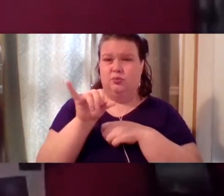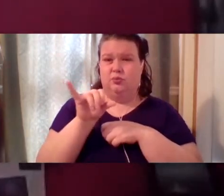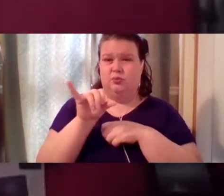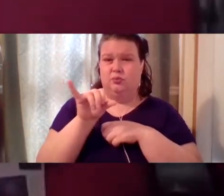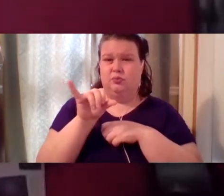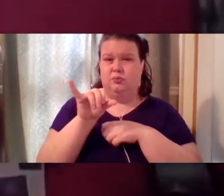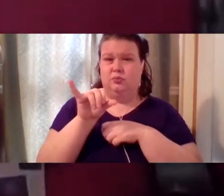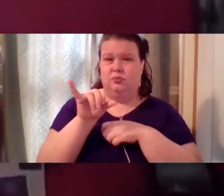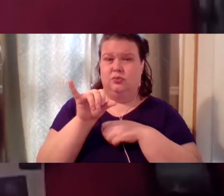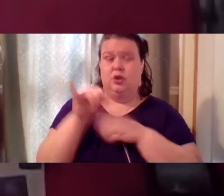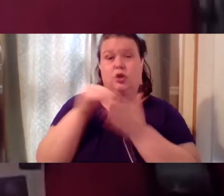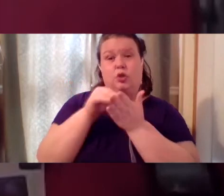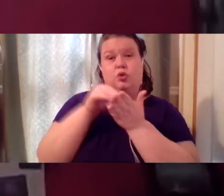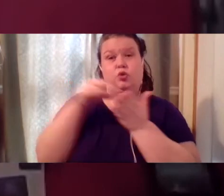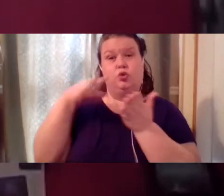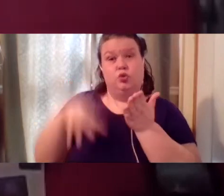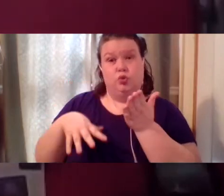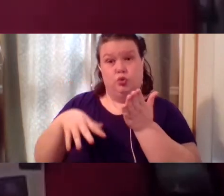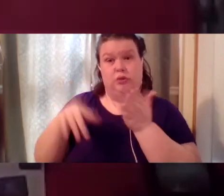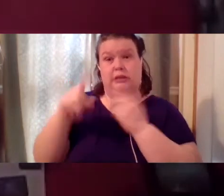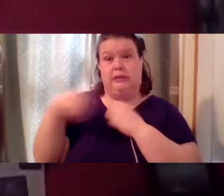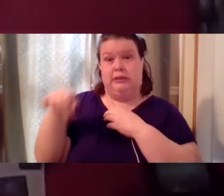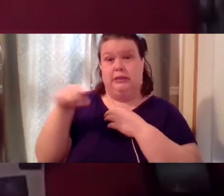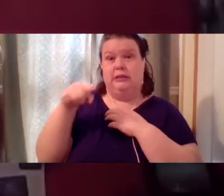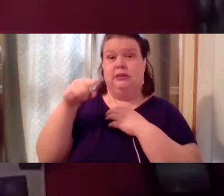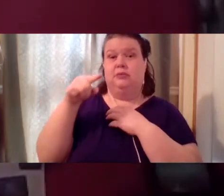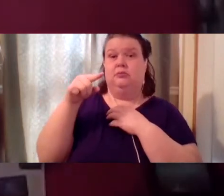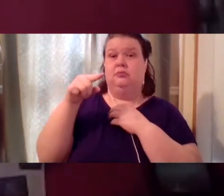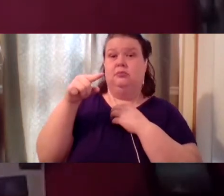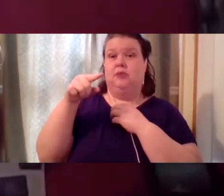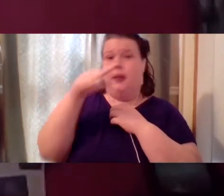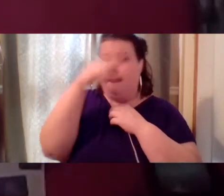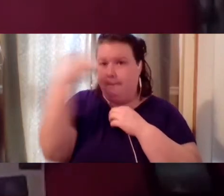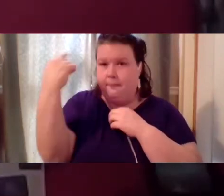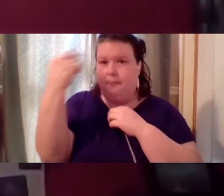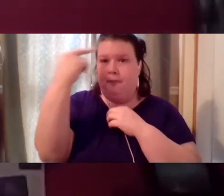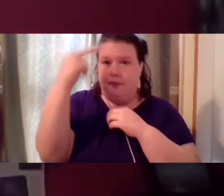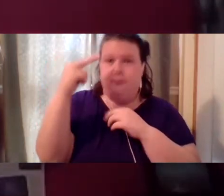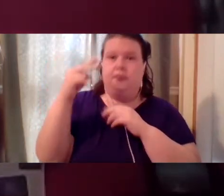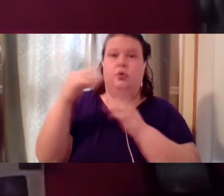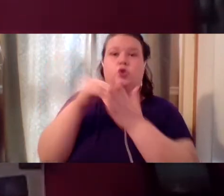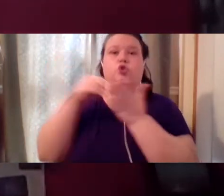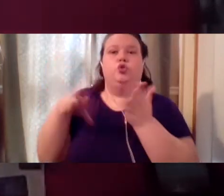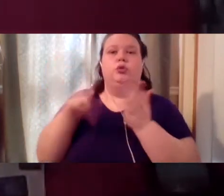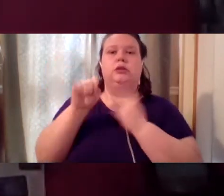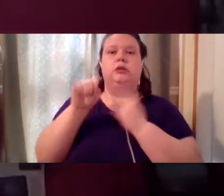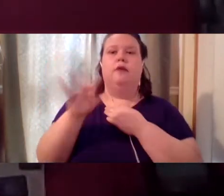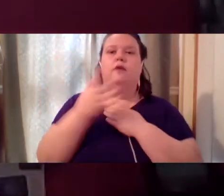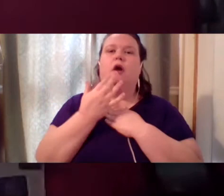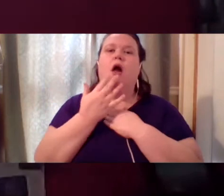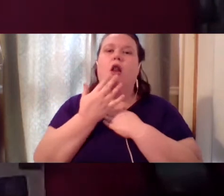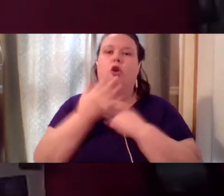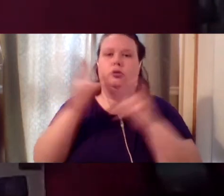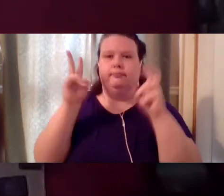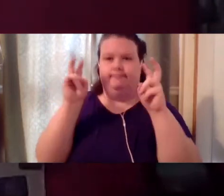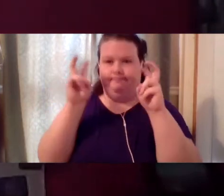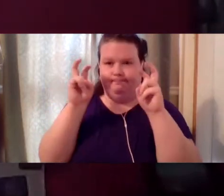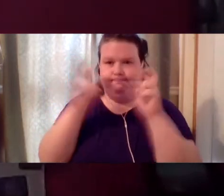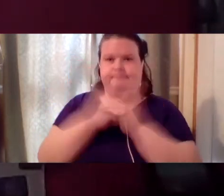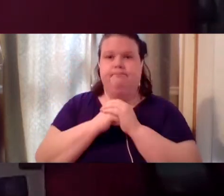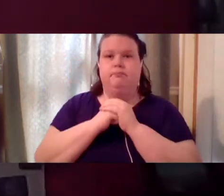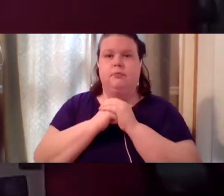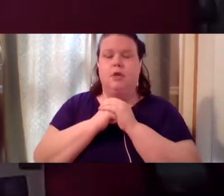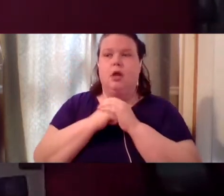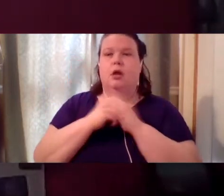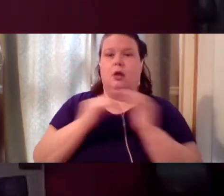students of color, of low income students. And so I just wonder if that is also a part of this planning process. And